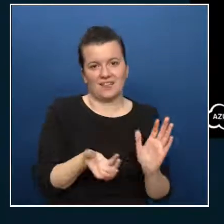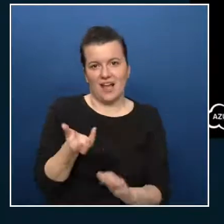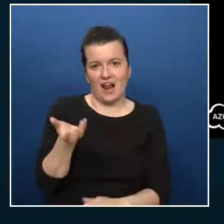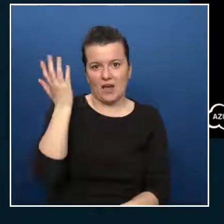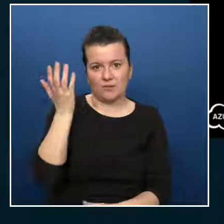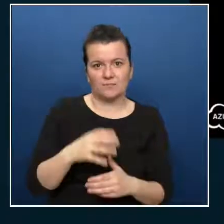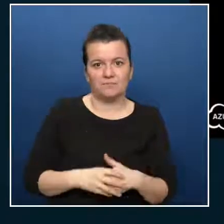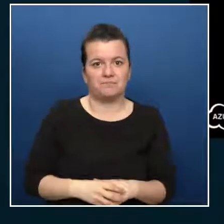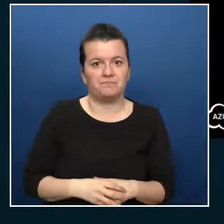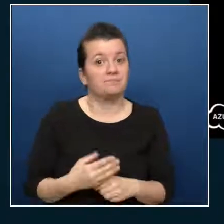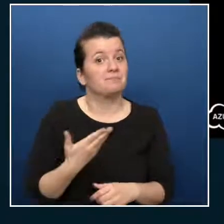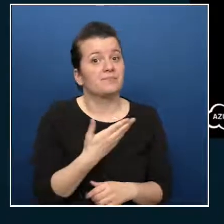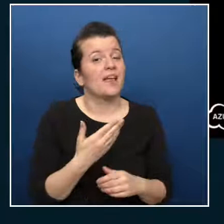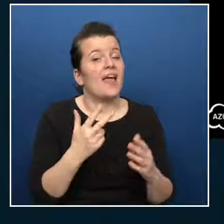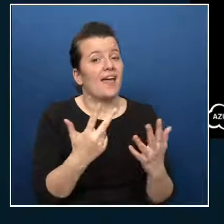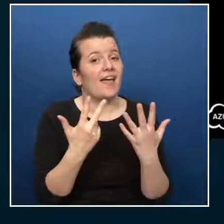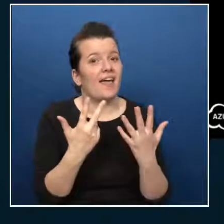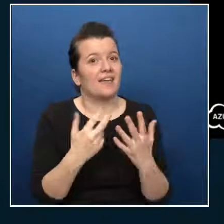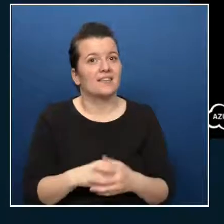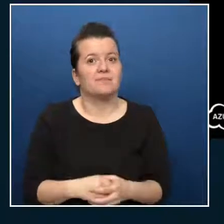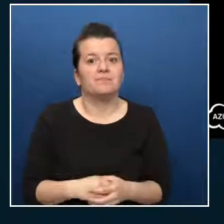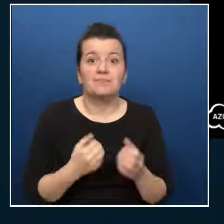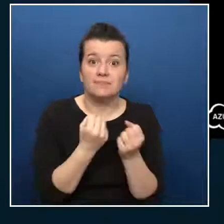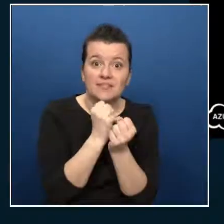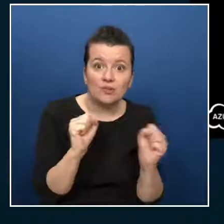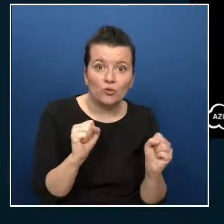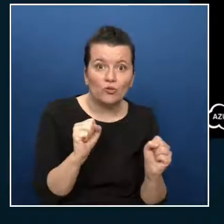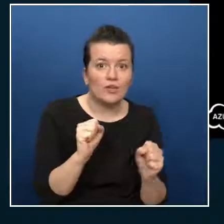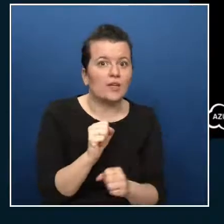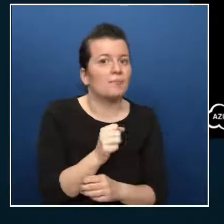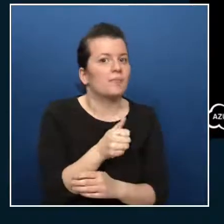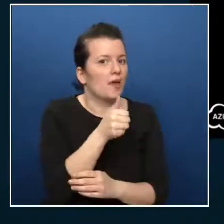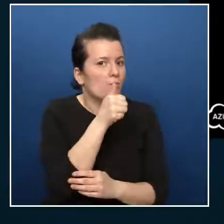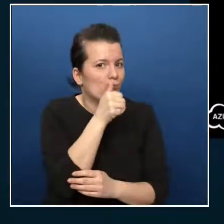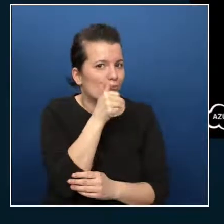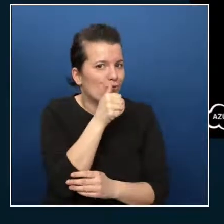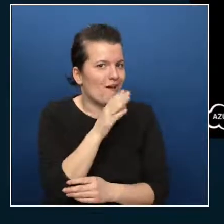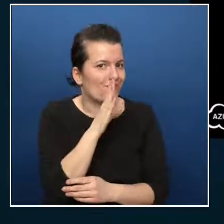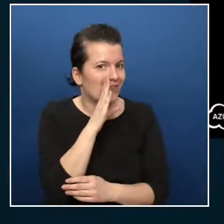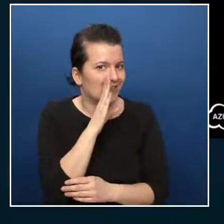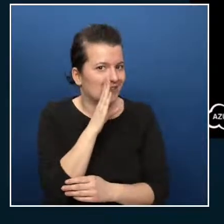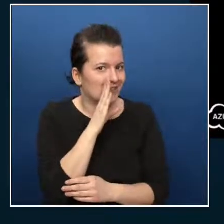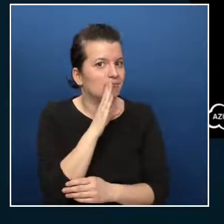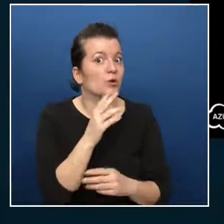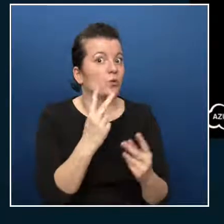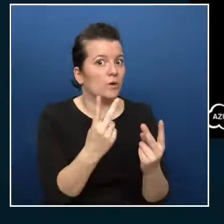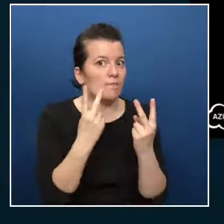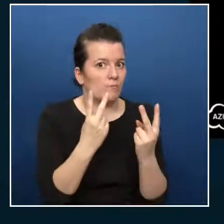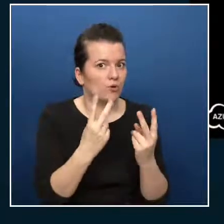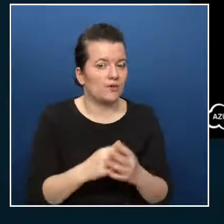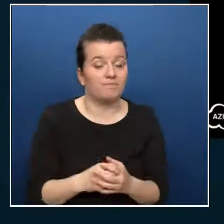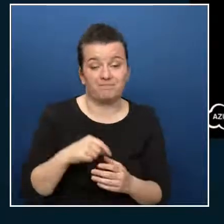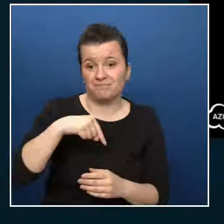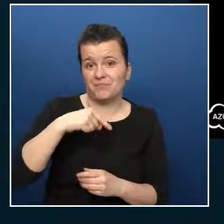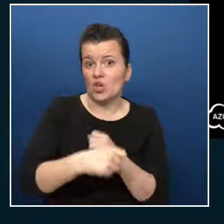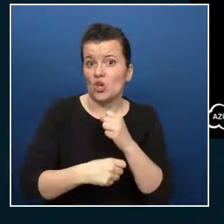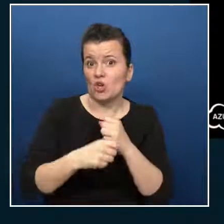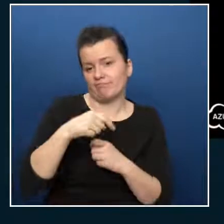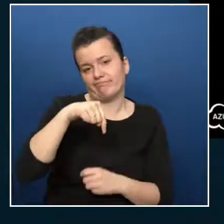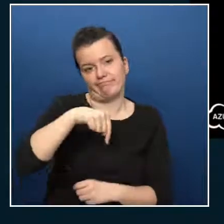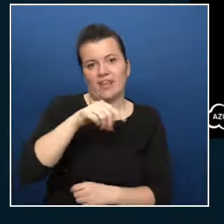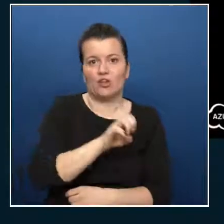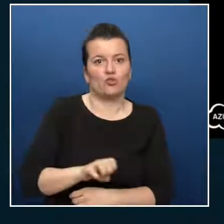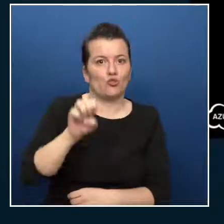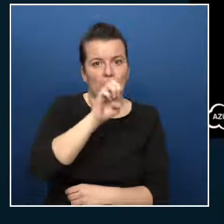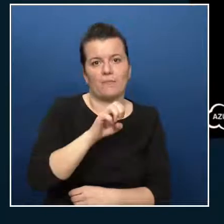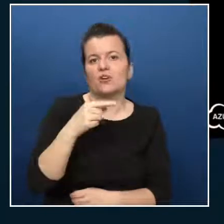Security and privacy. It is also very important. For example, here in Europe, we have a